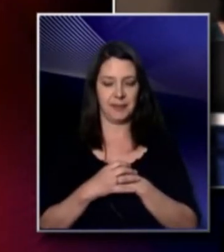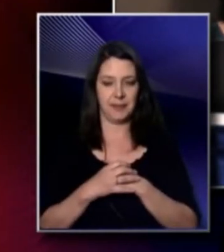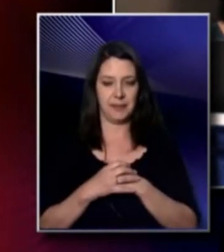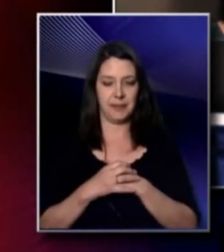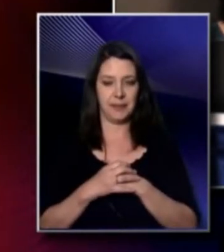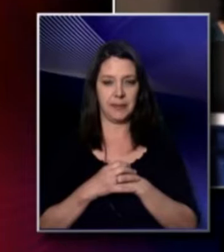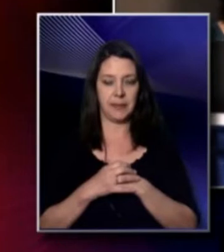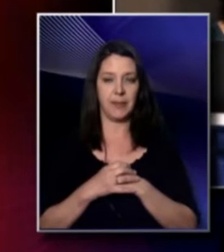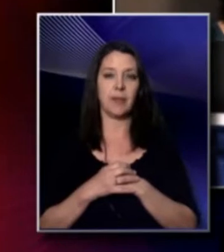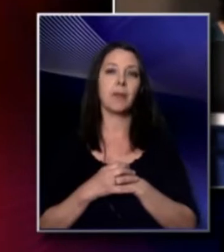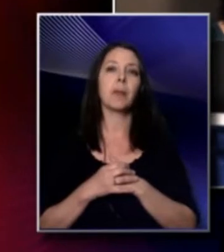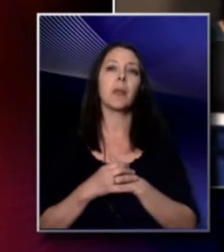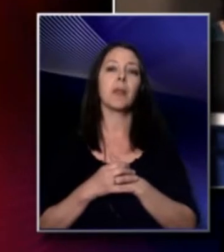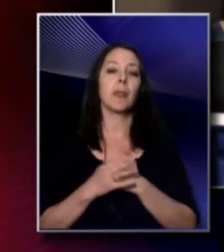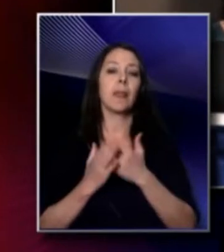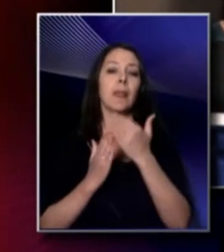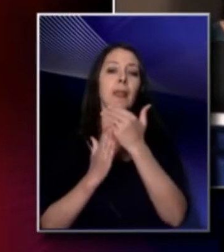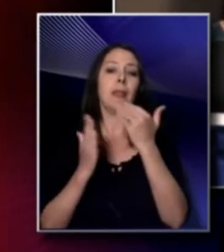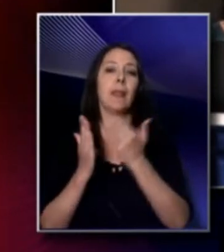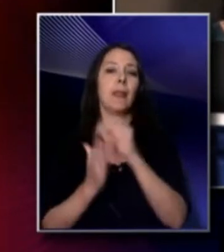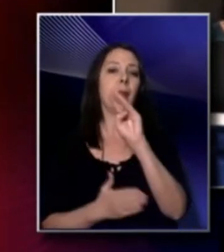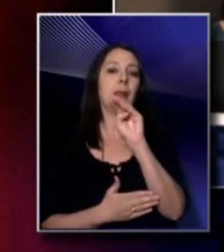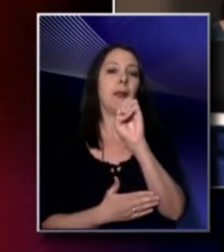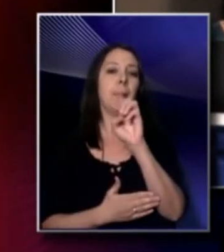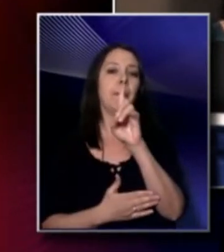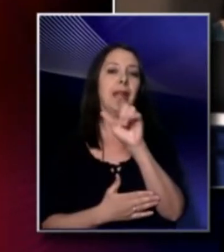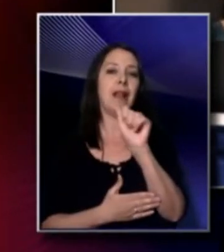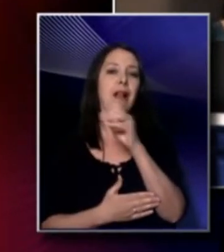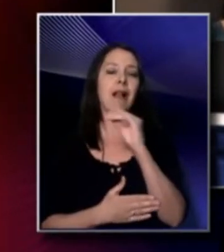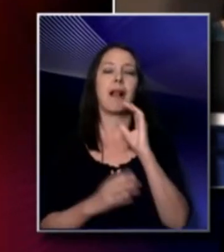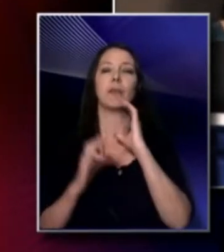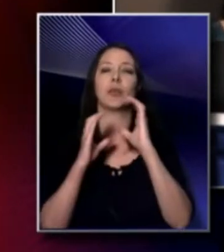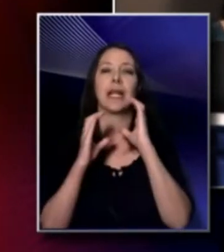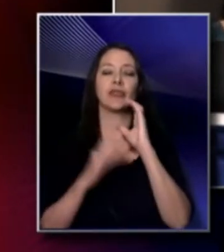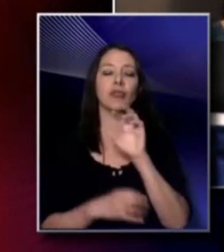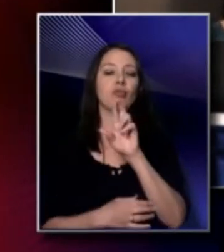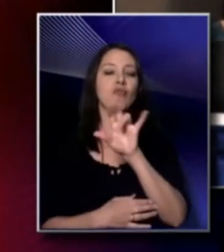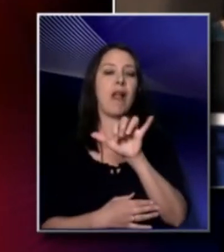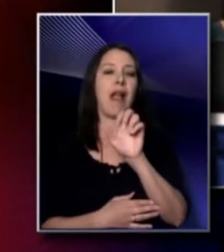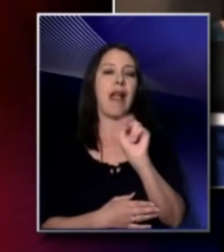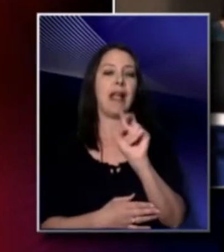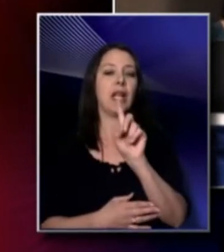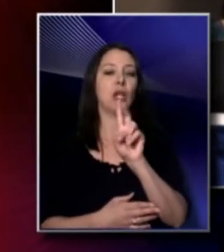Next is Media and Communications by Ryan Deschamps.